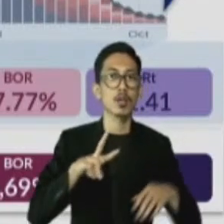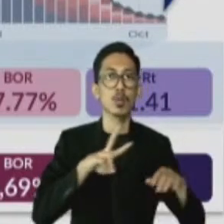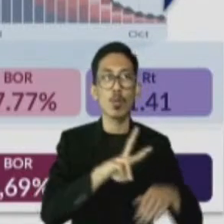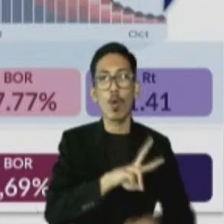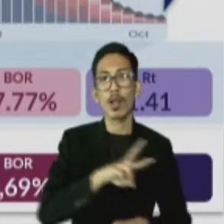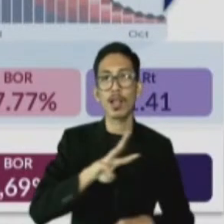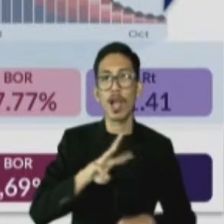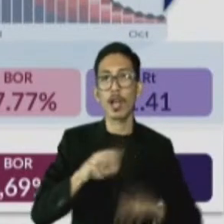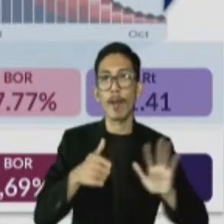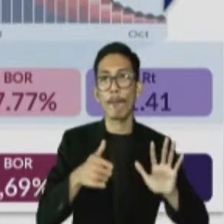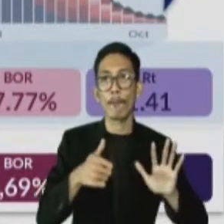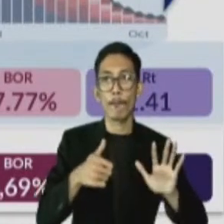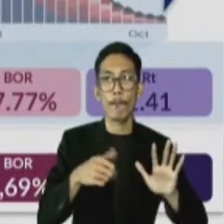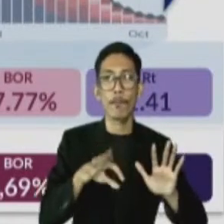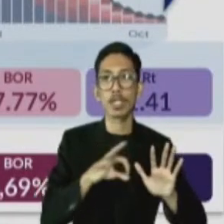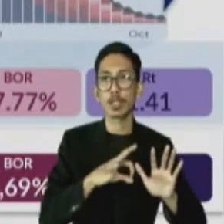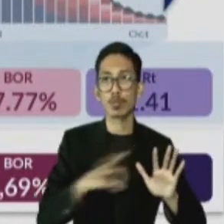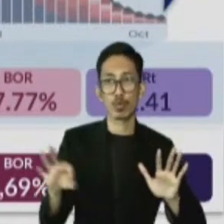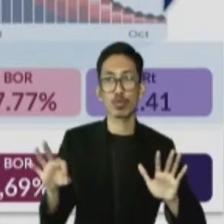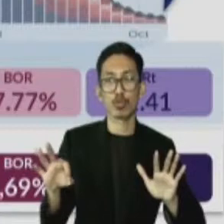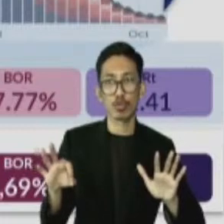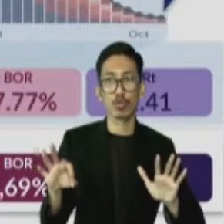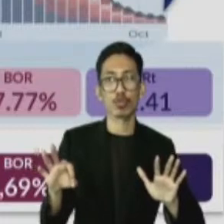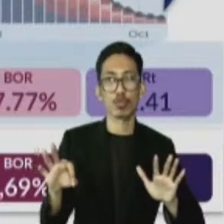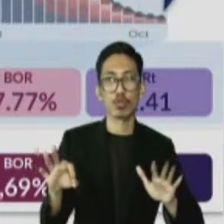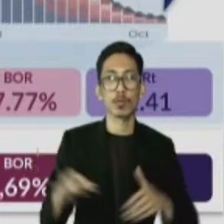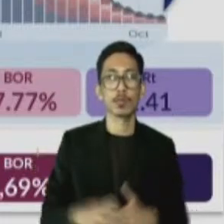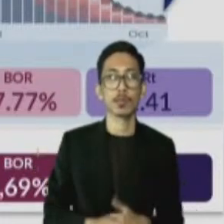18.84%, have now fallen to